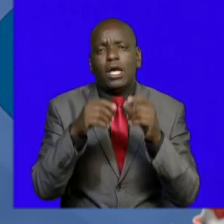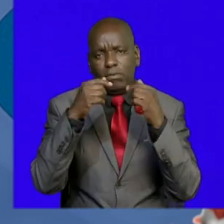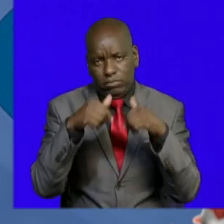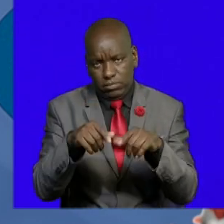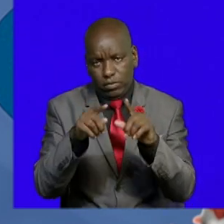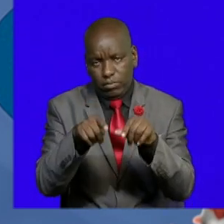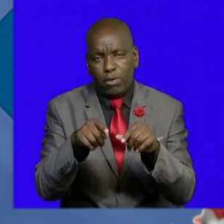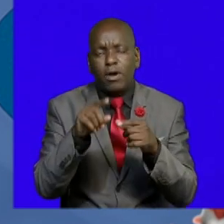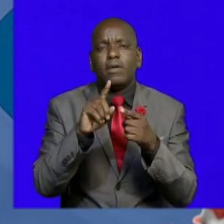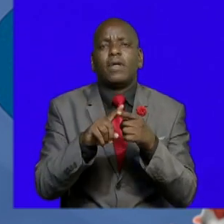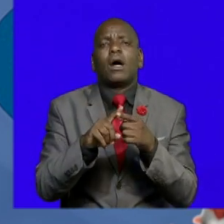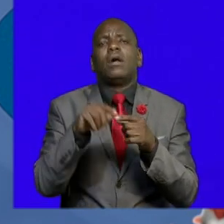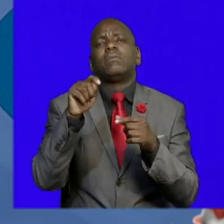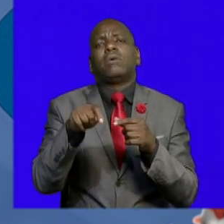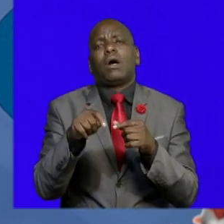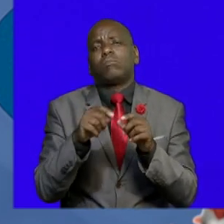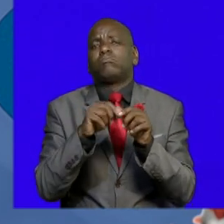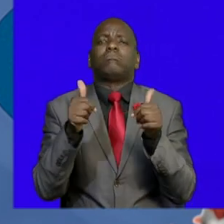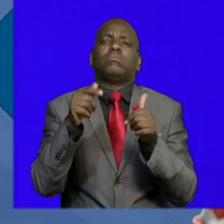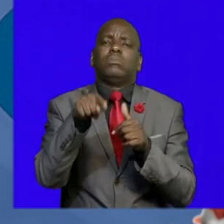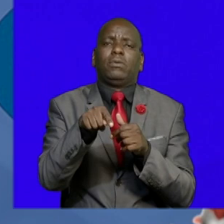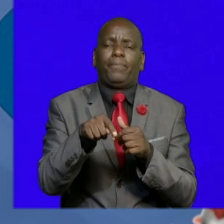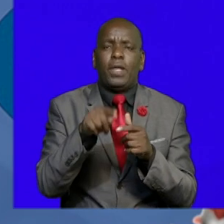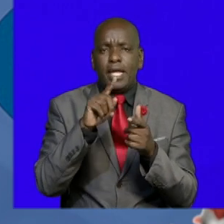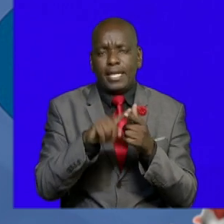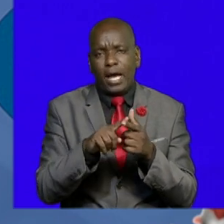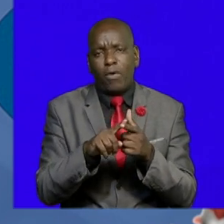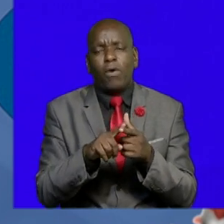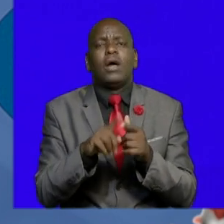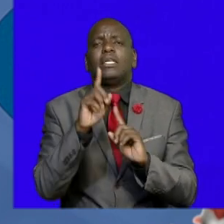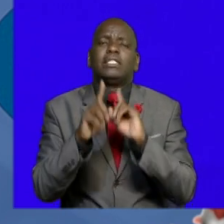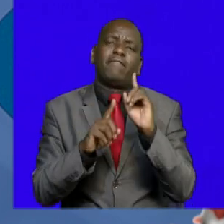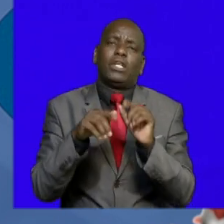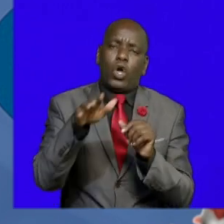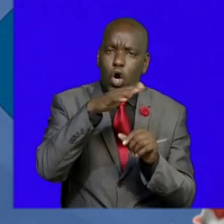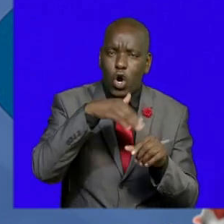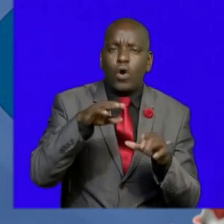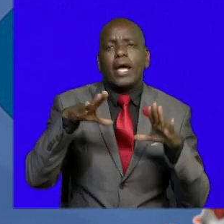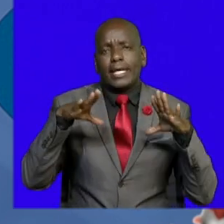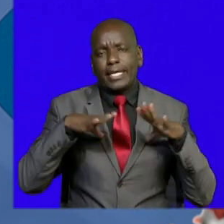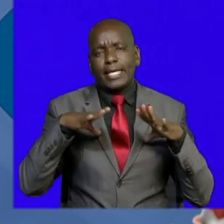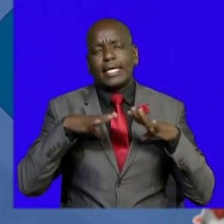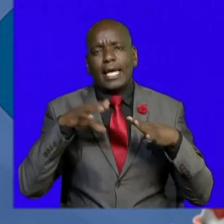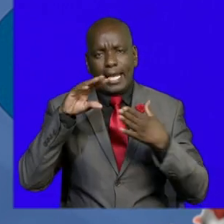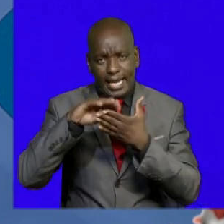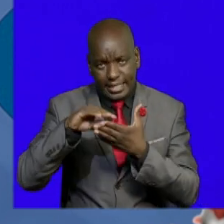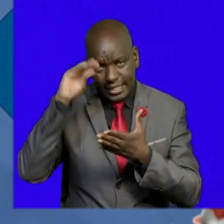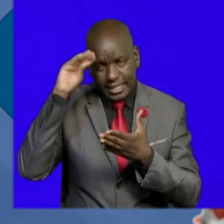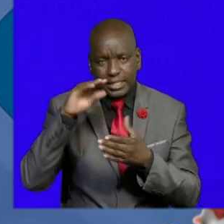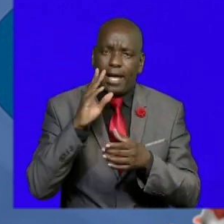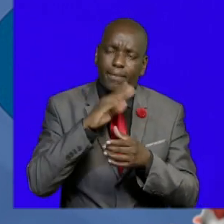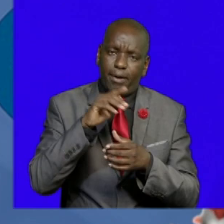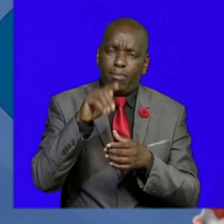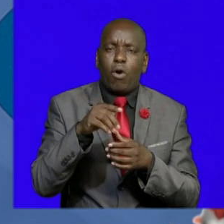that it is also very effective. Paying attention to these key lessons that we have learned